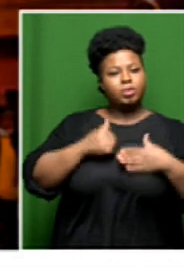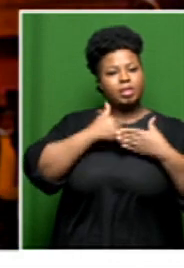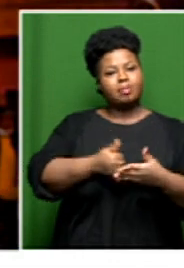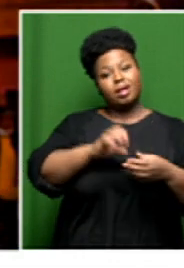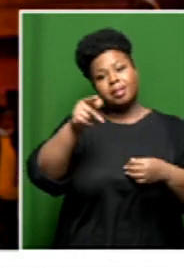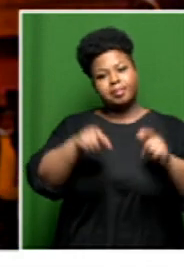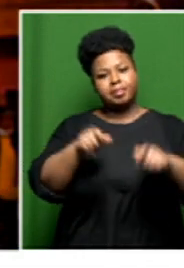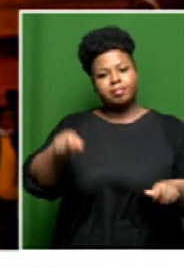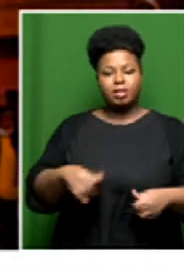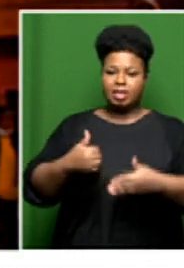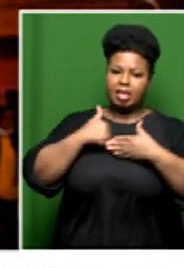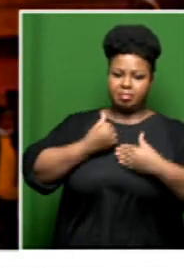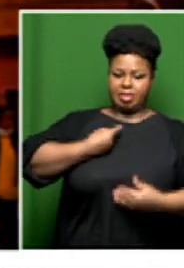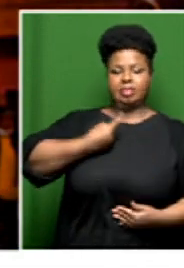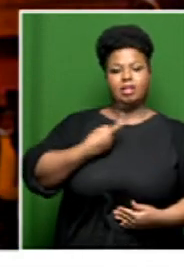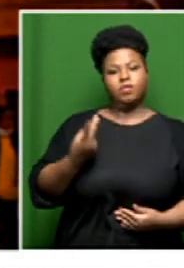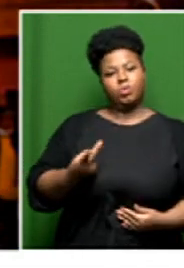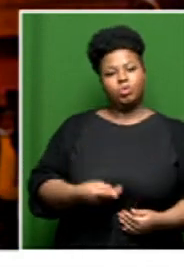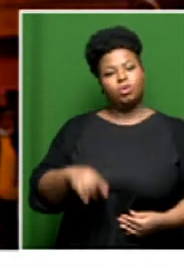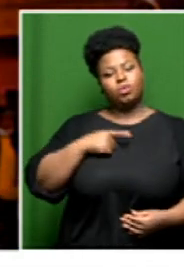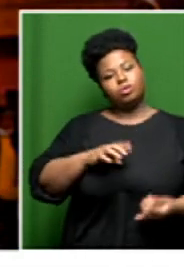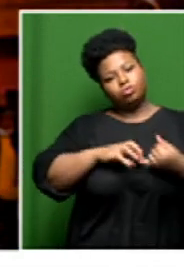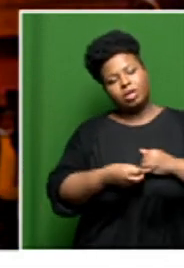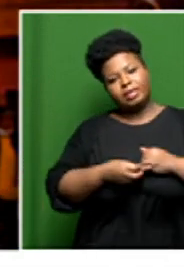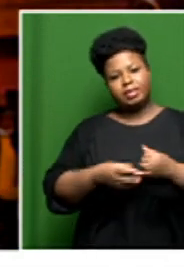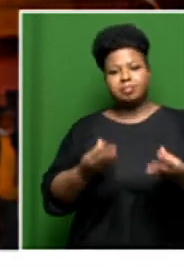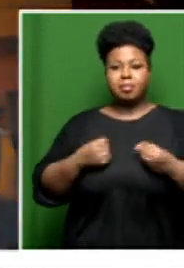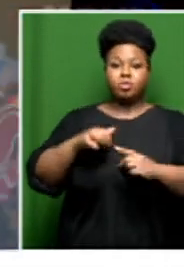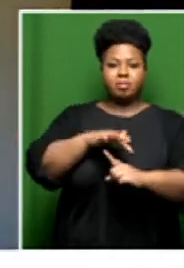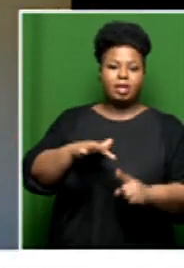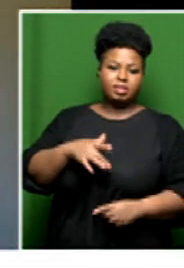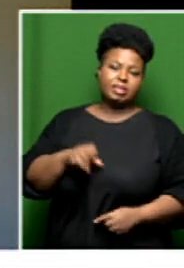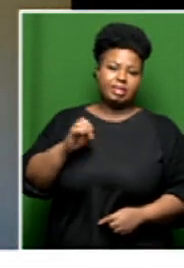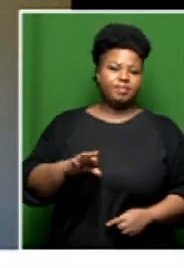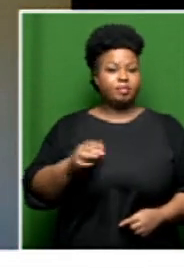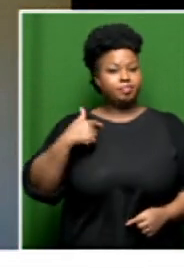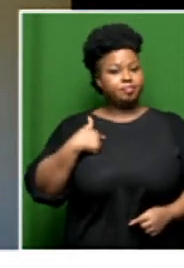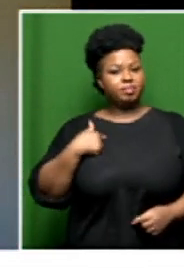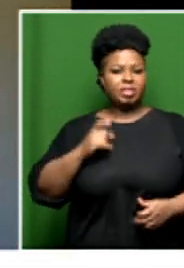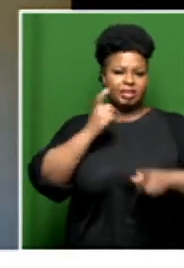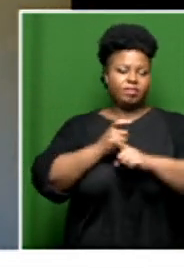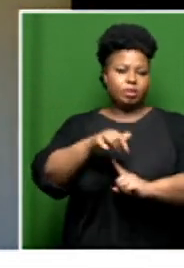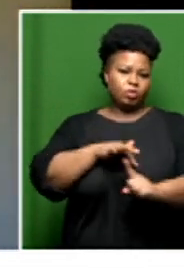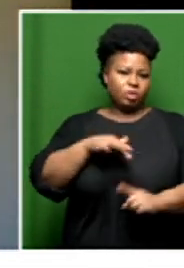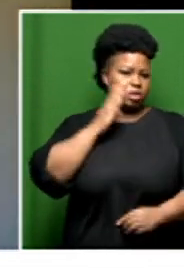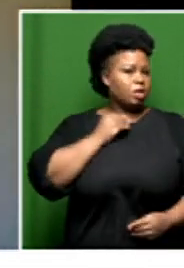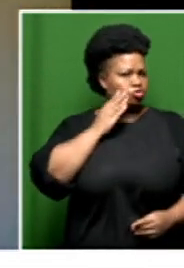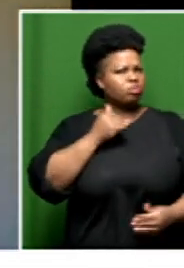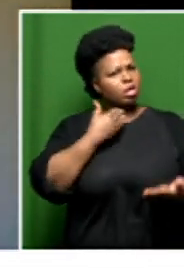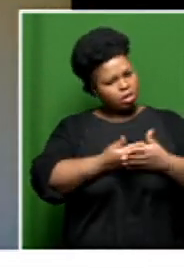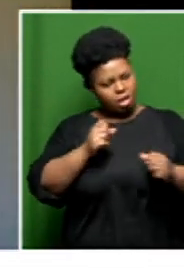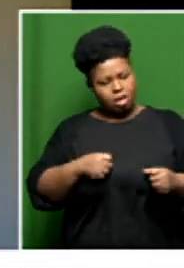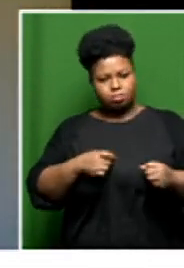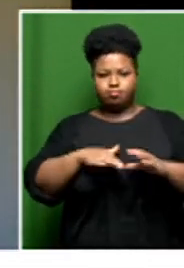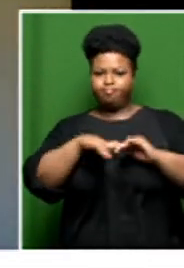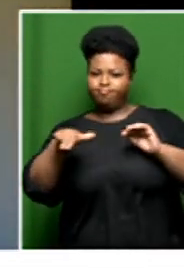the next person. It's helping myself. It's getting to a place where if I'm in a difficult situation, I can literally get out